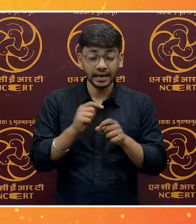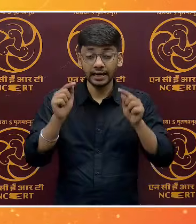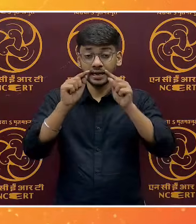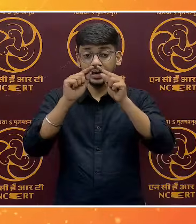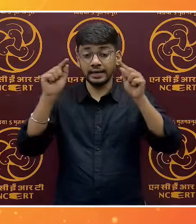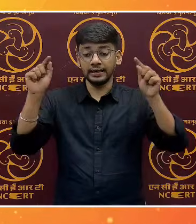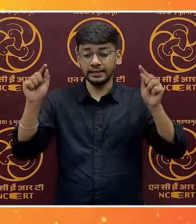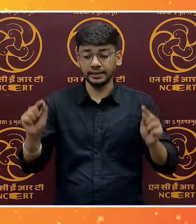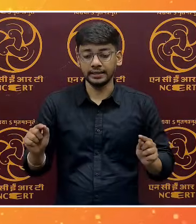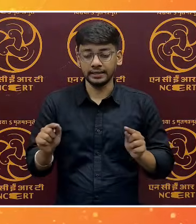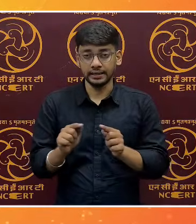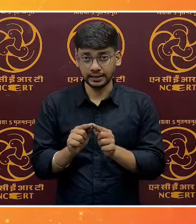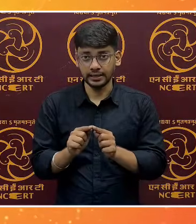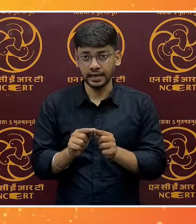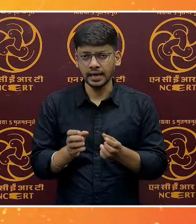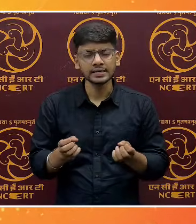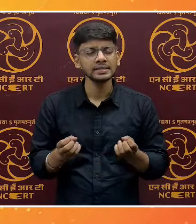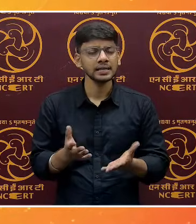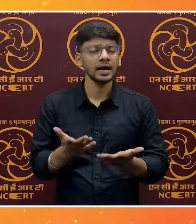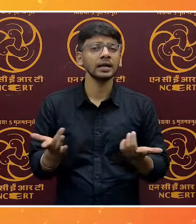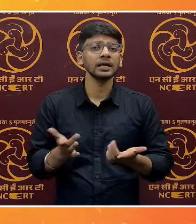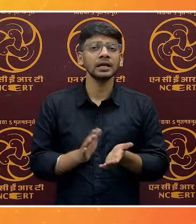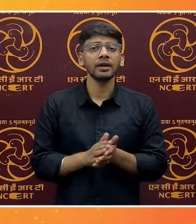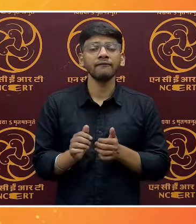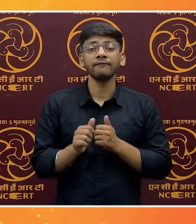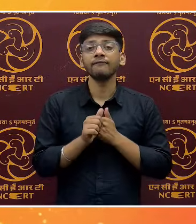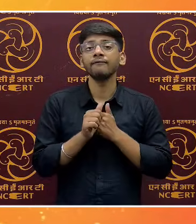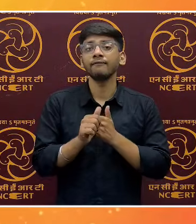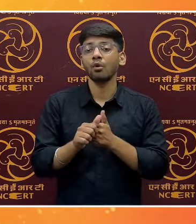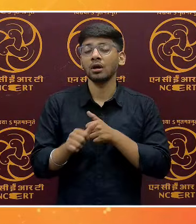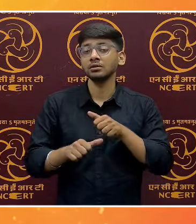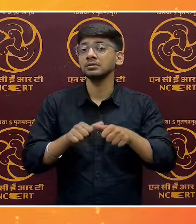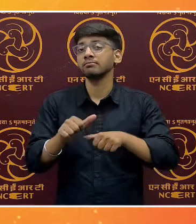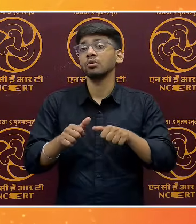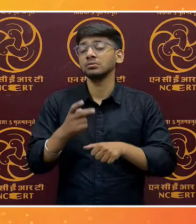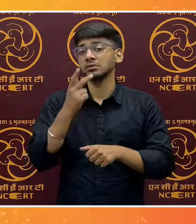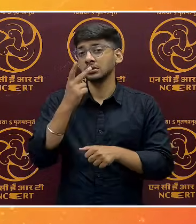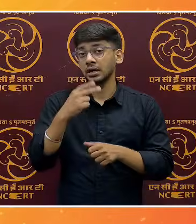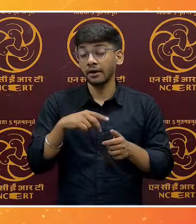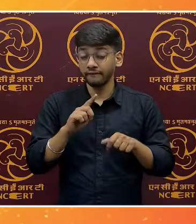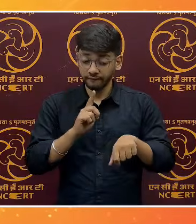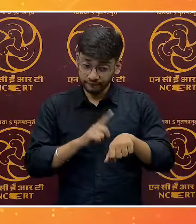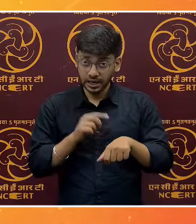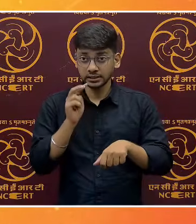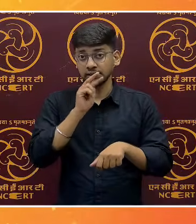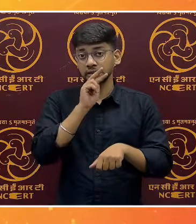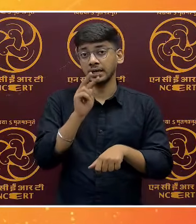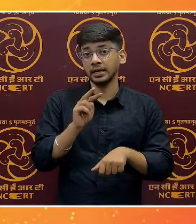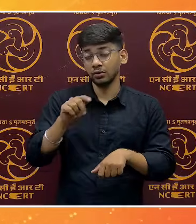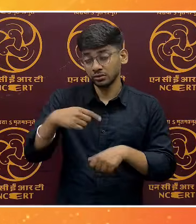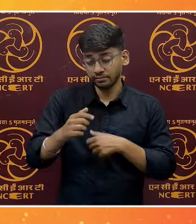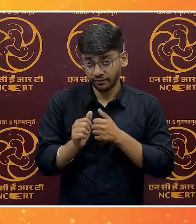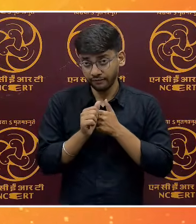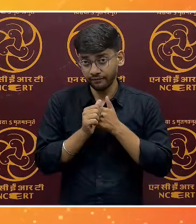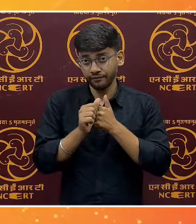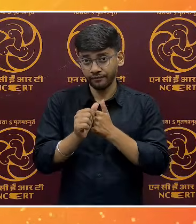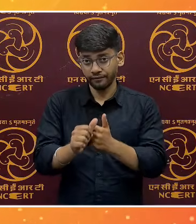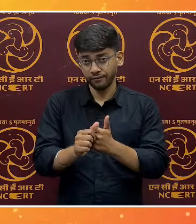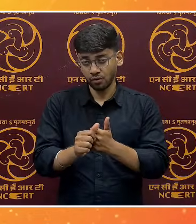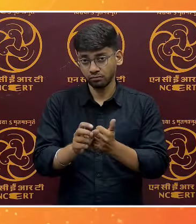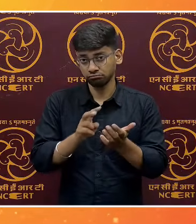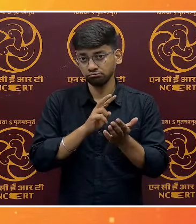So let's start with the following steps. We have to read the following steps, and then